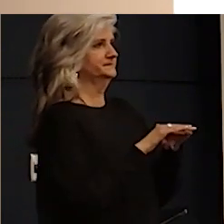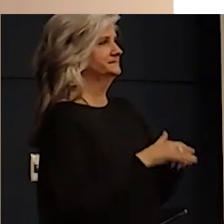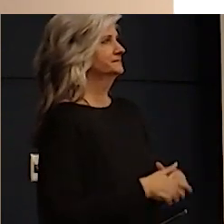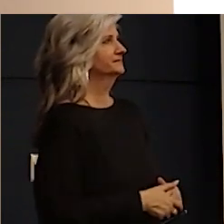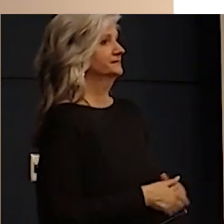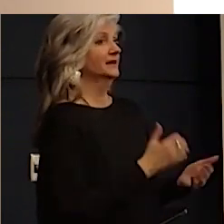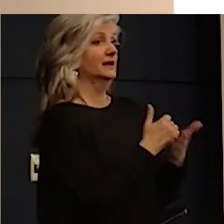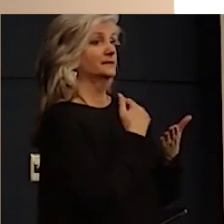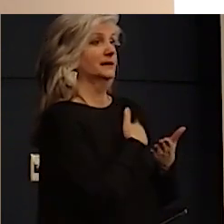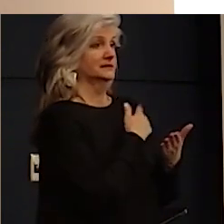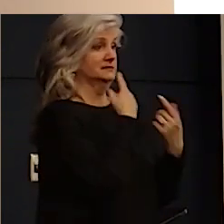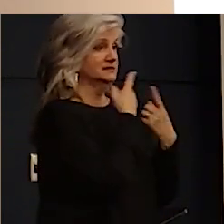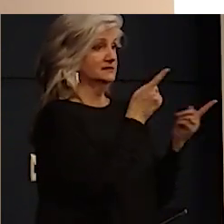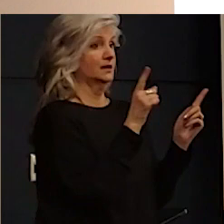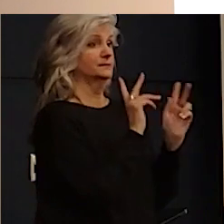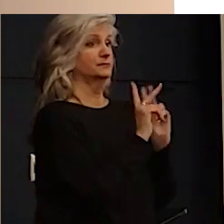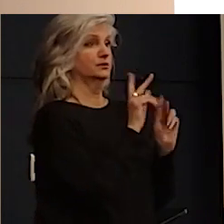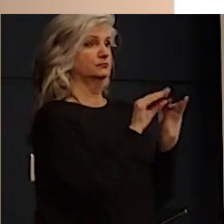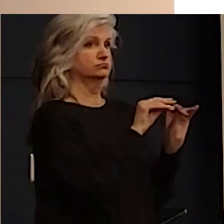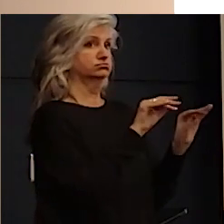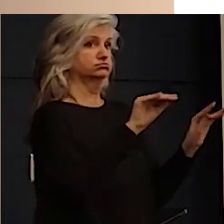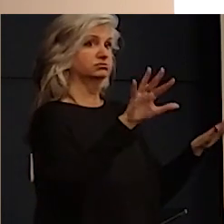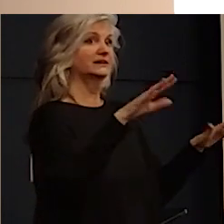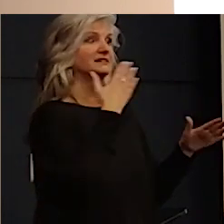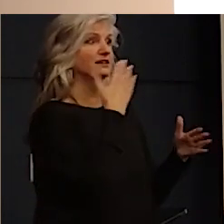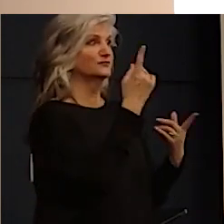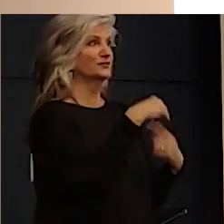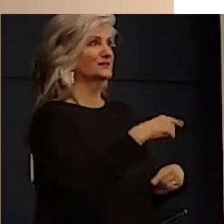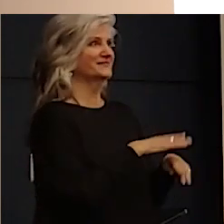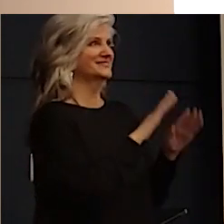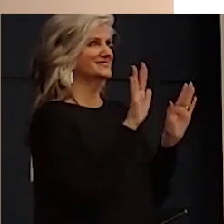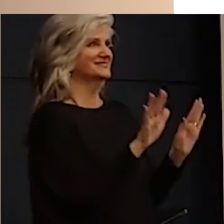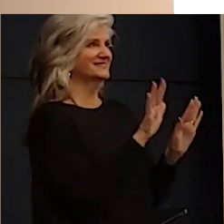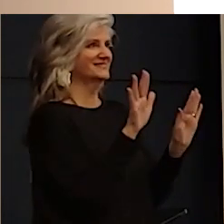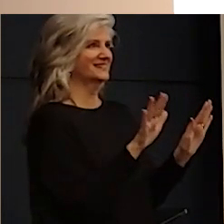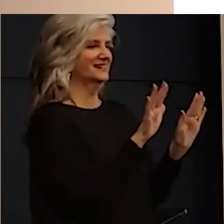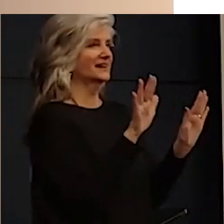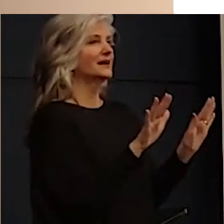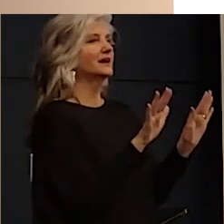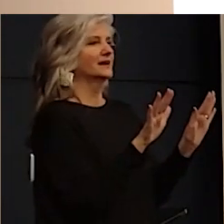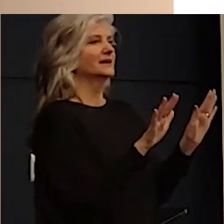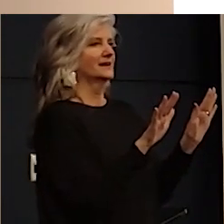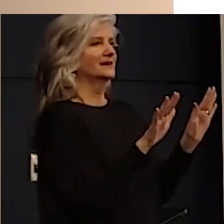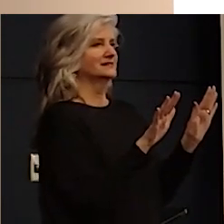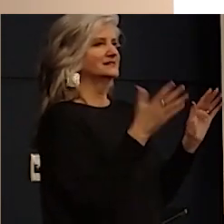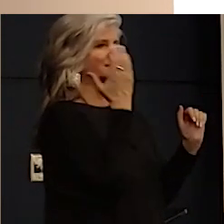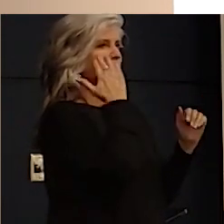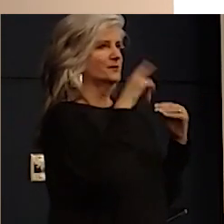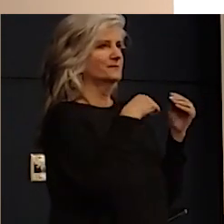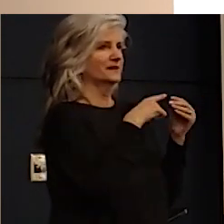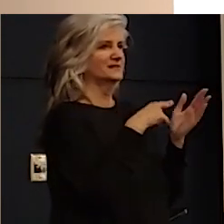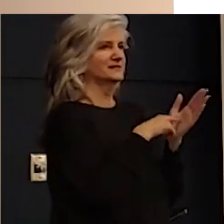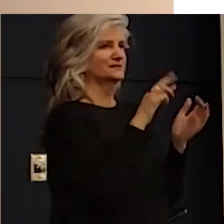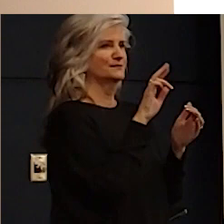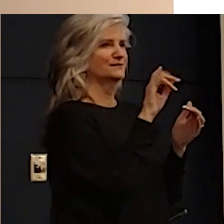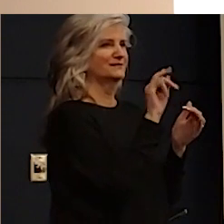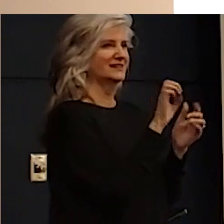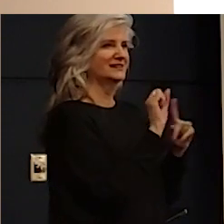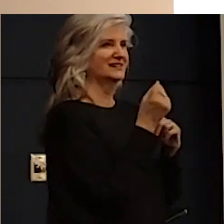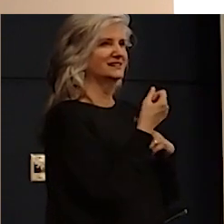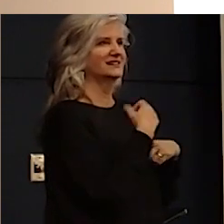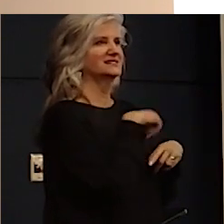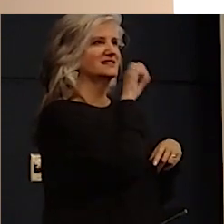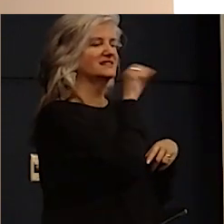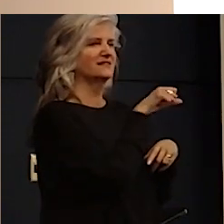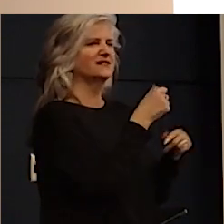Please also help us spread the word. I really appreciate y'all coming out here on a Sunday to hear about this rate case. Would love for